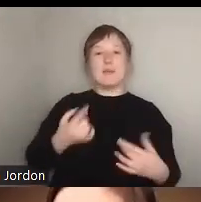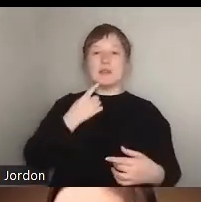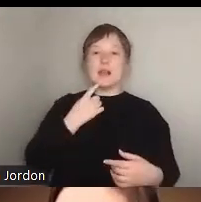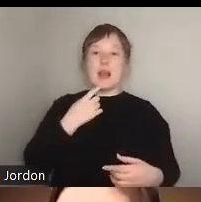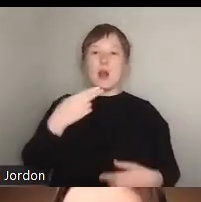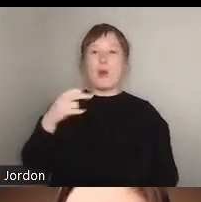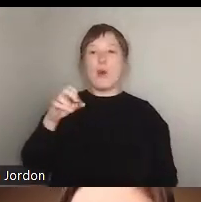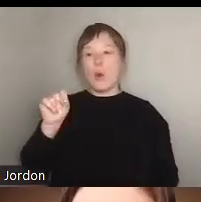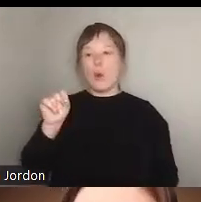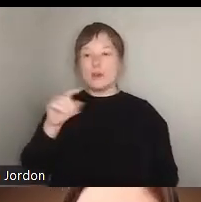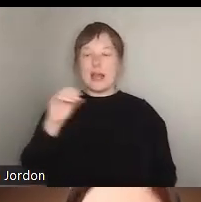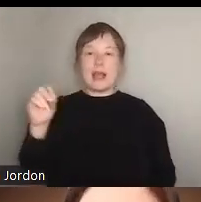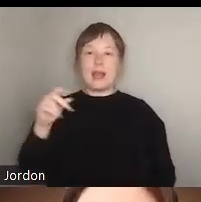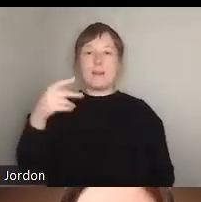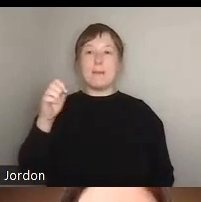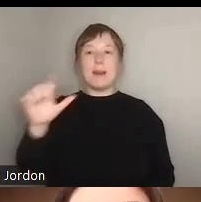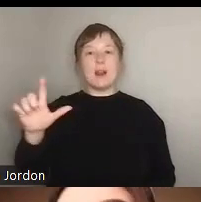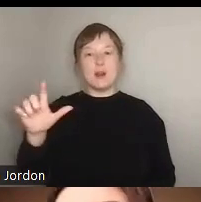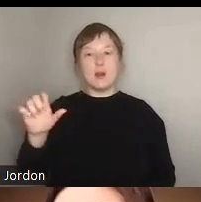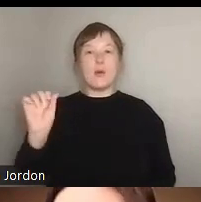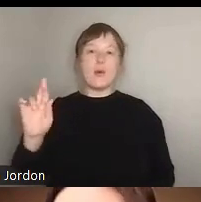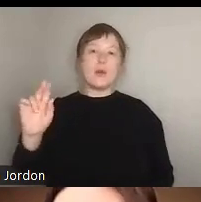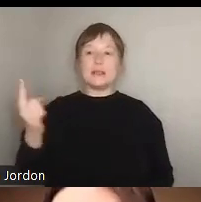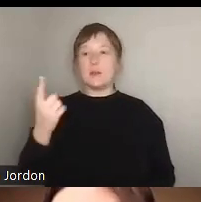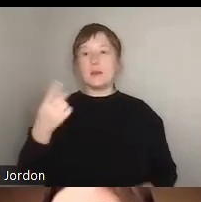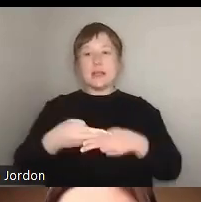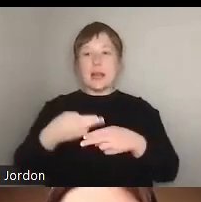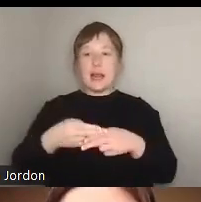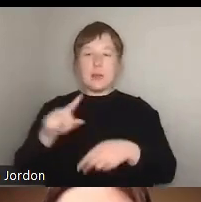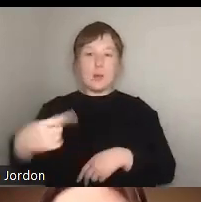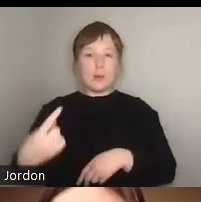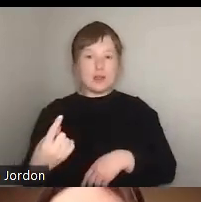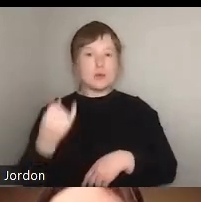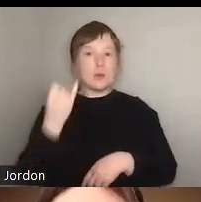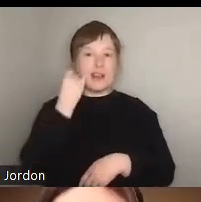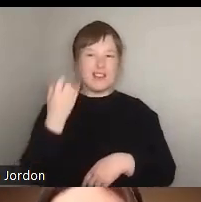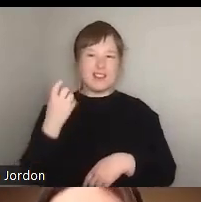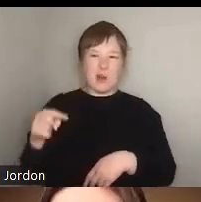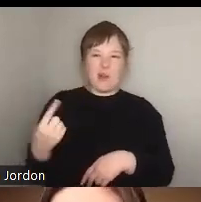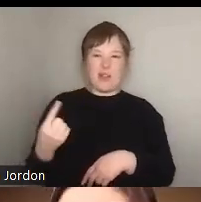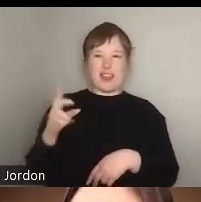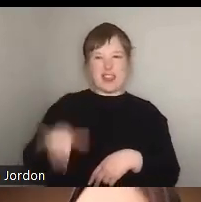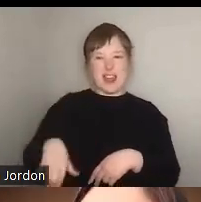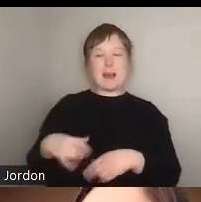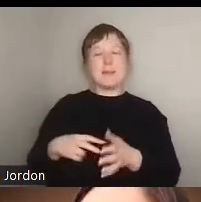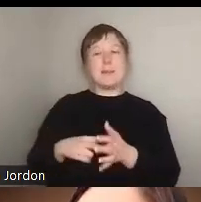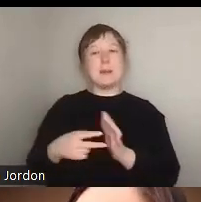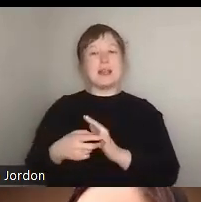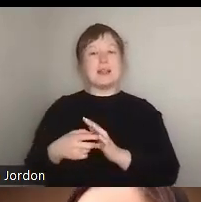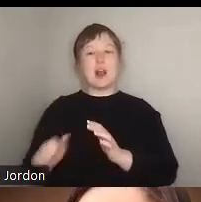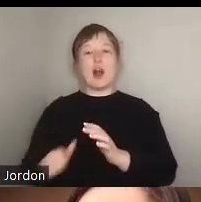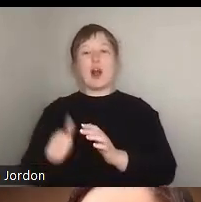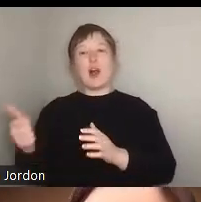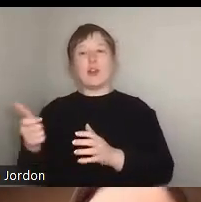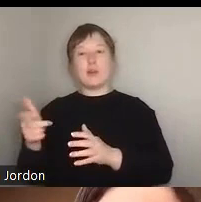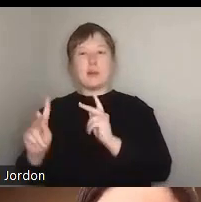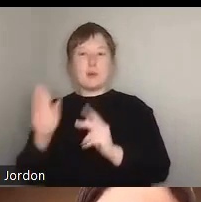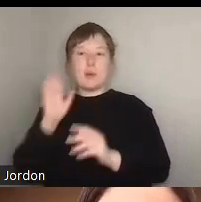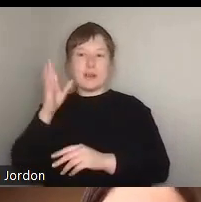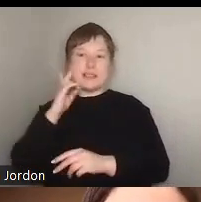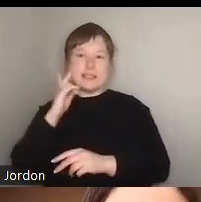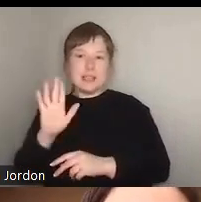and panelist or just have somebody's name. And if you have it for like host and panelist, that doesn't mean that other participants will be seeing it.